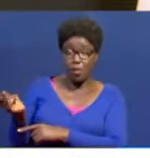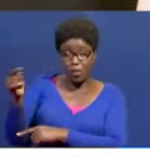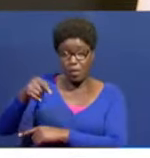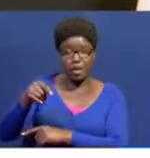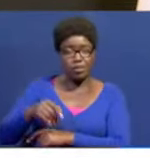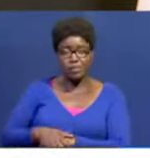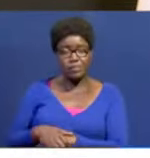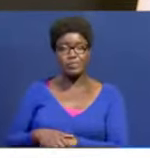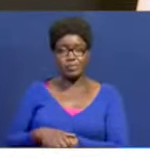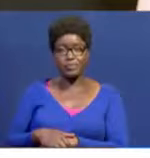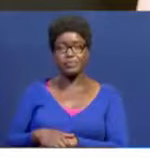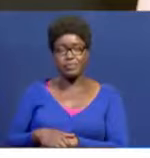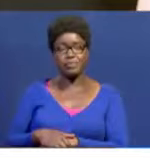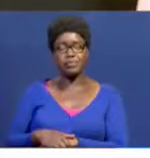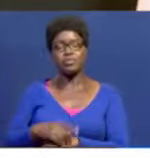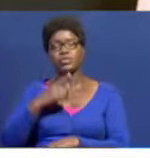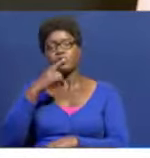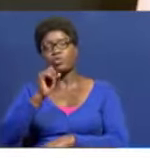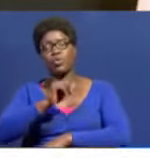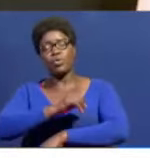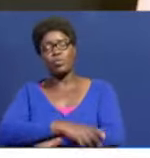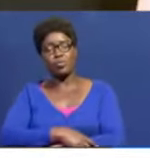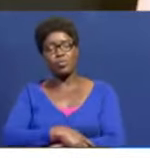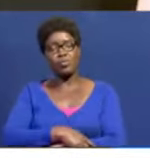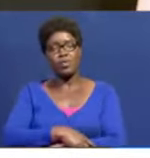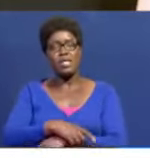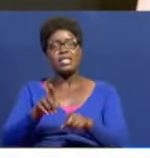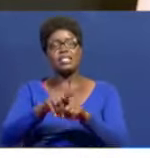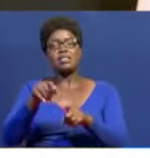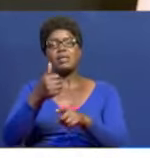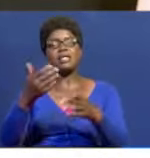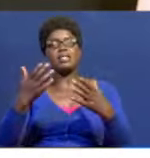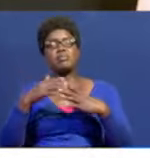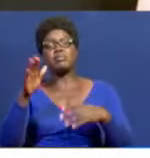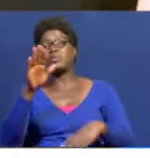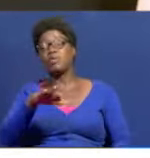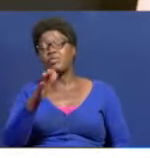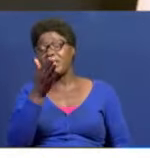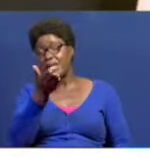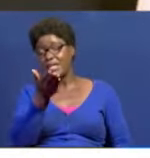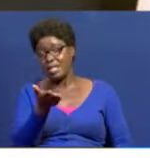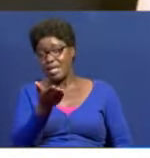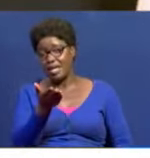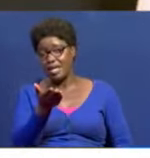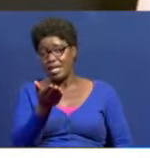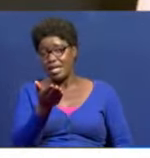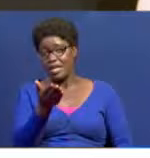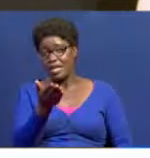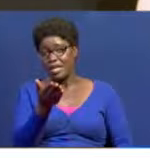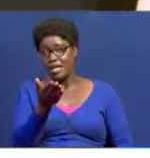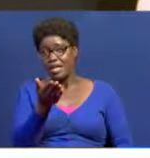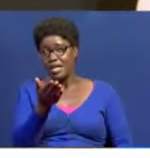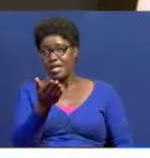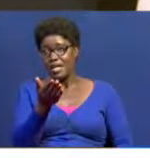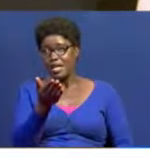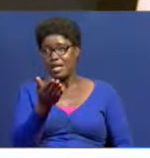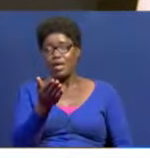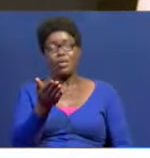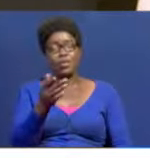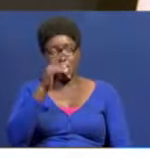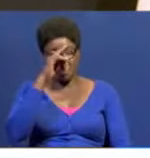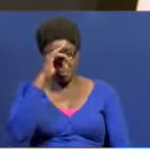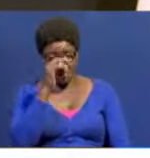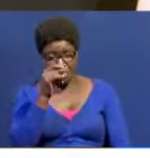coming. So, like all other residents of that area, we are very indebted to King Charles